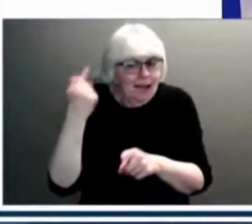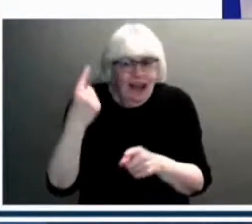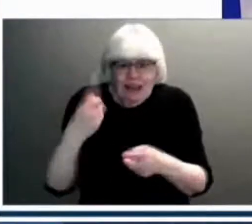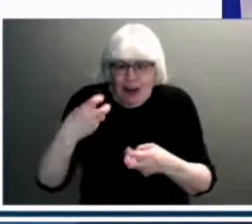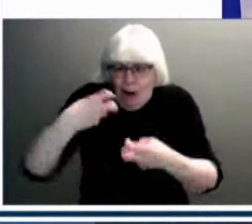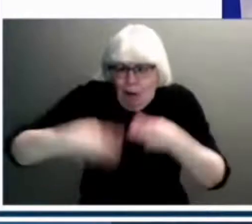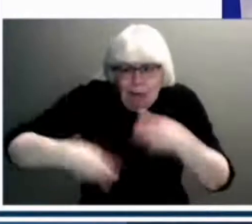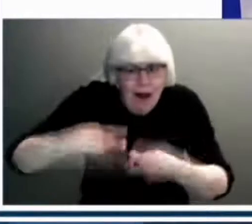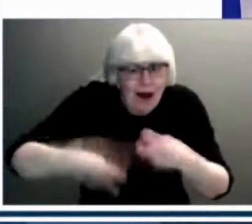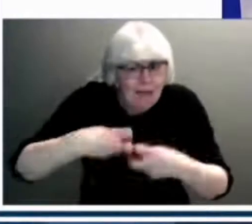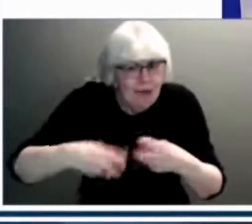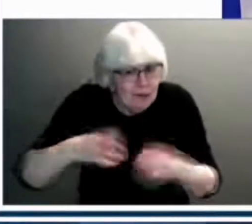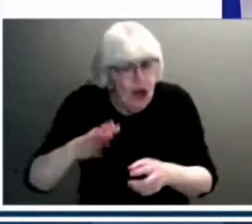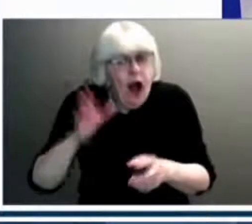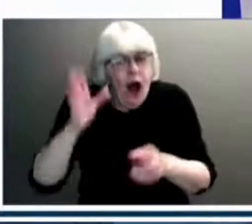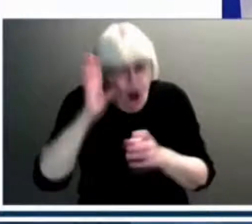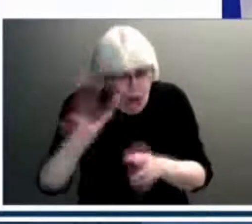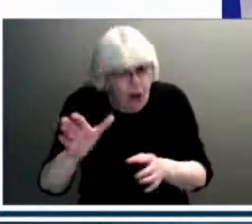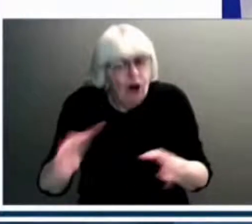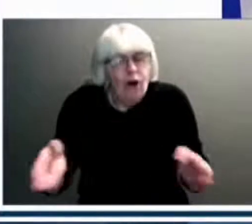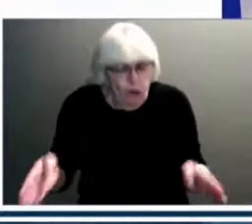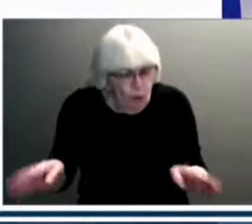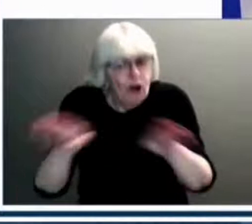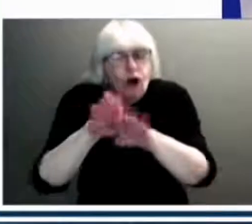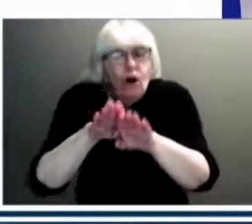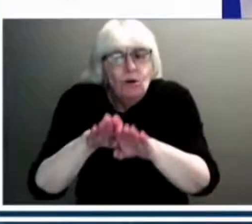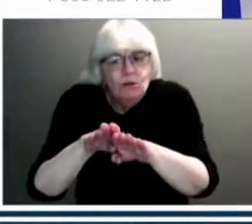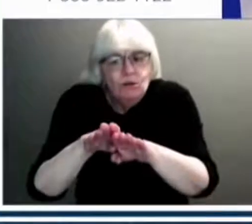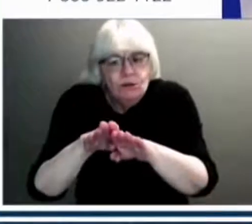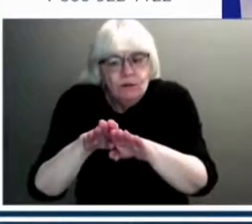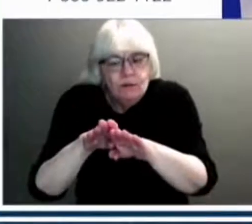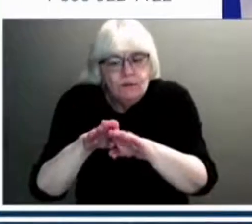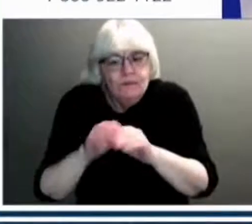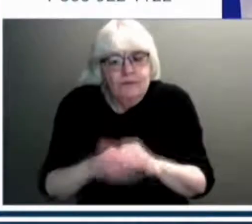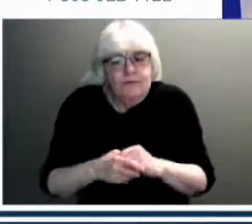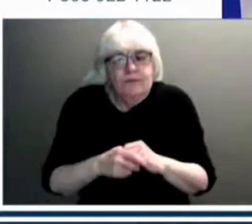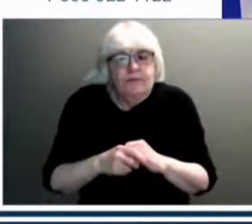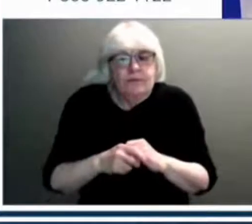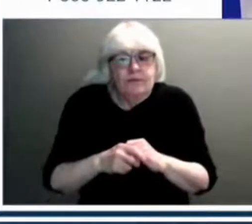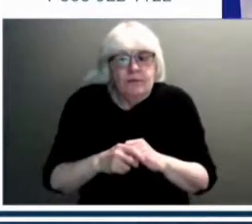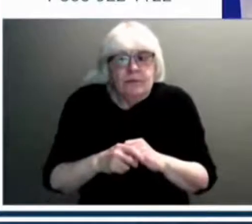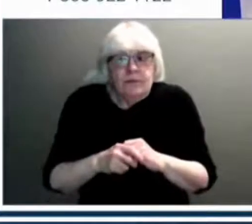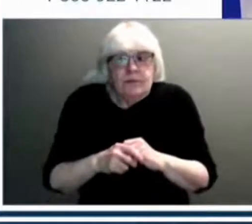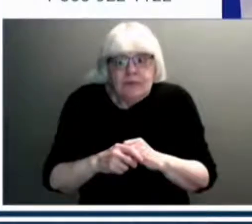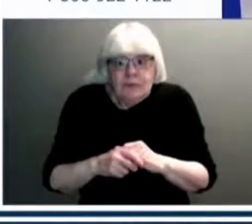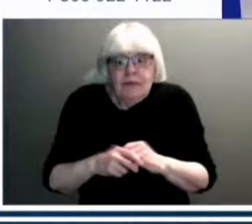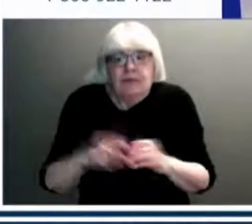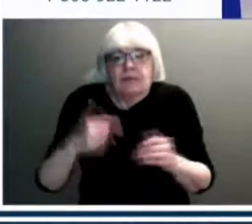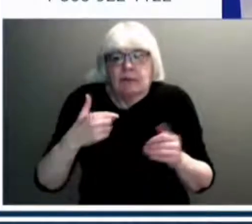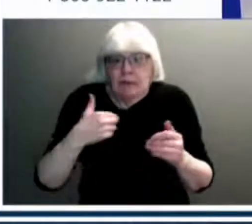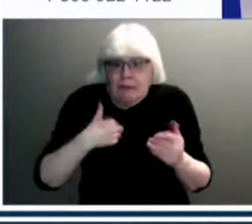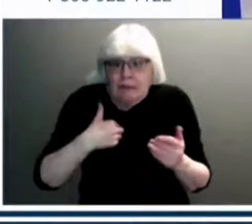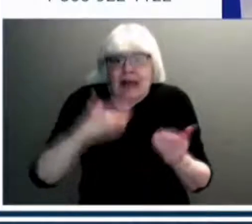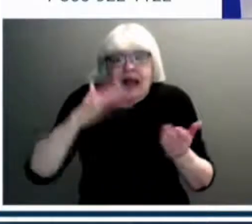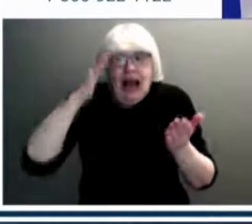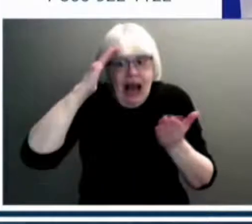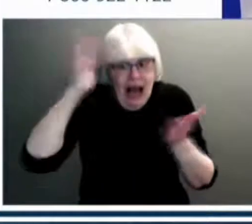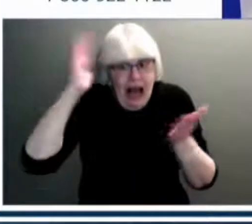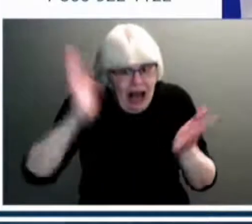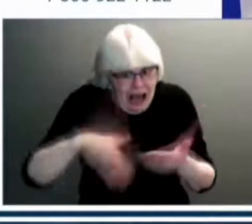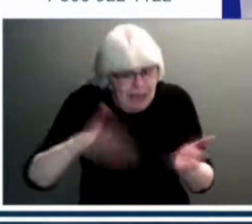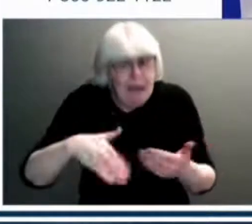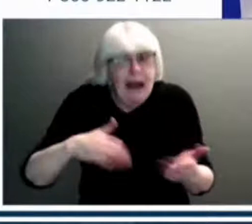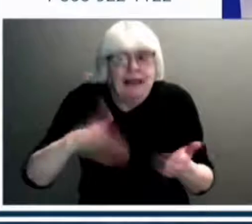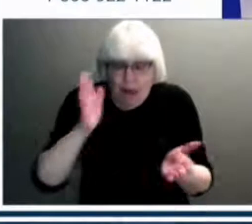schools, and we expect that will have to happen. But we have almost 400 schools